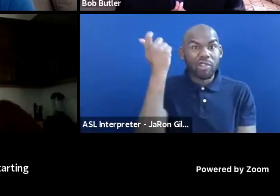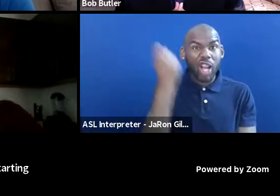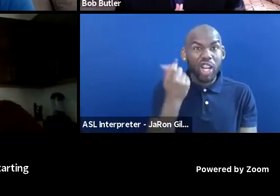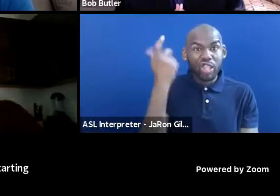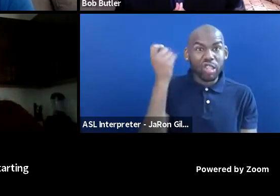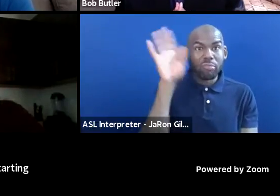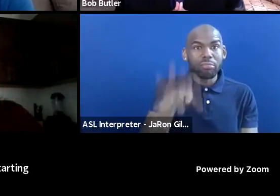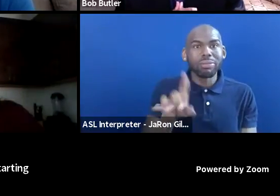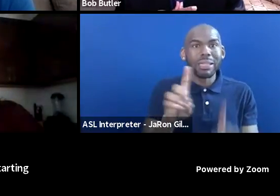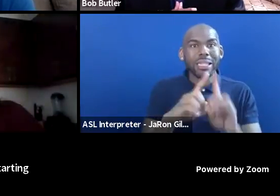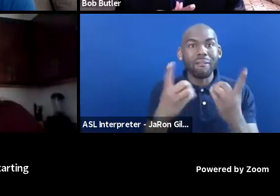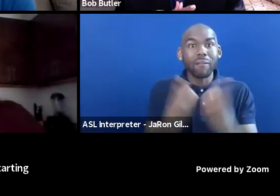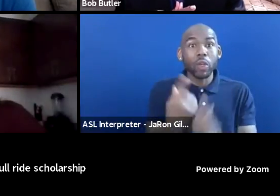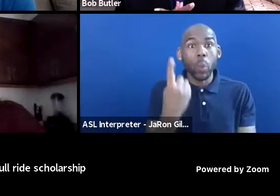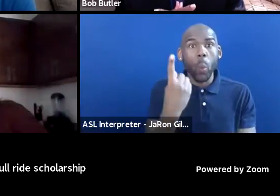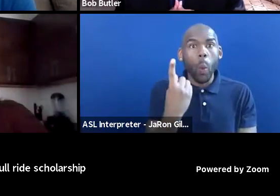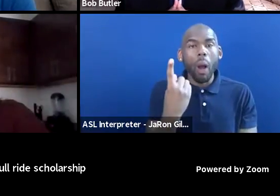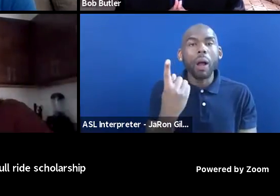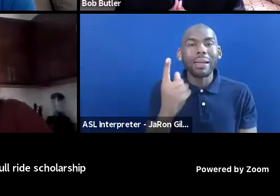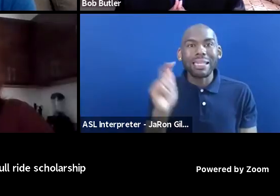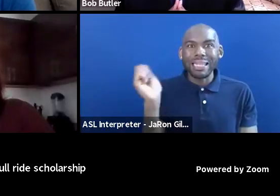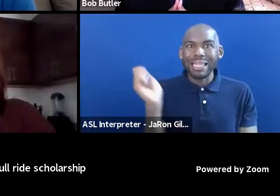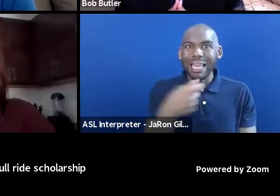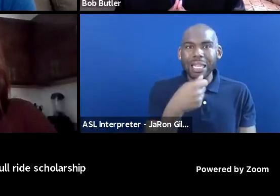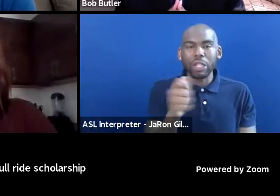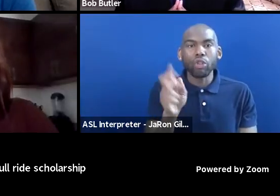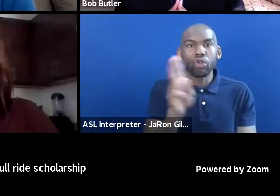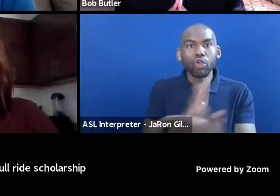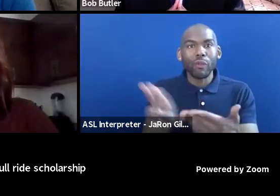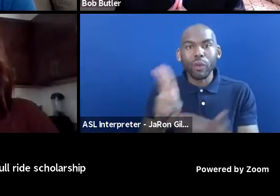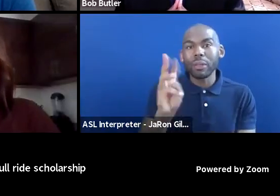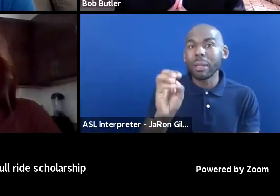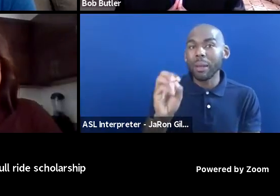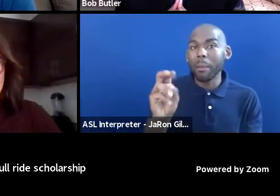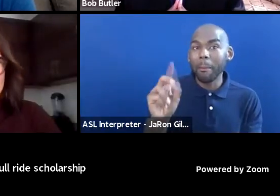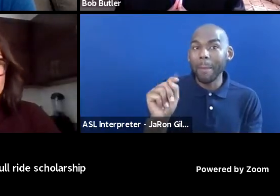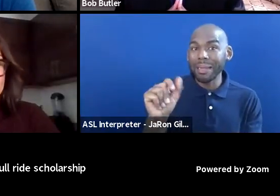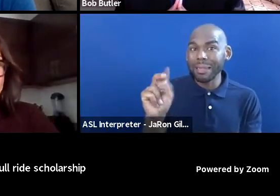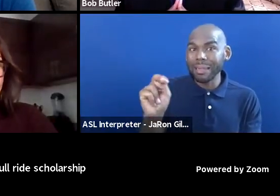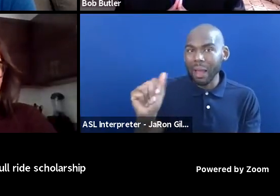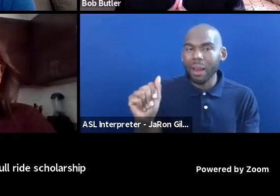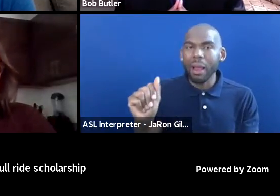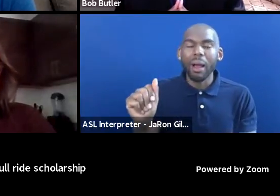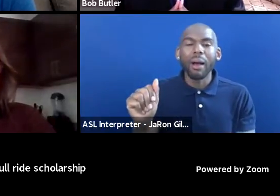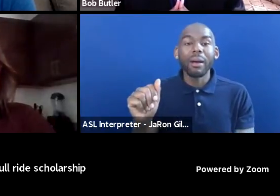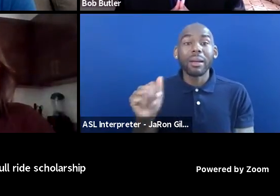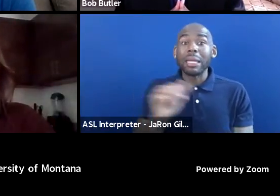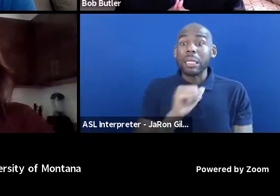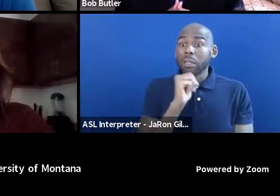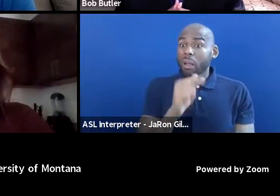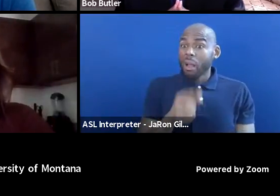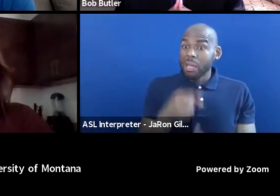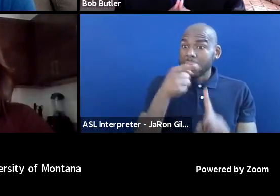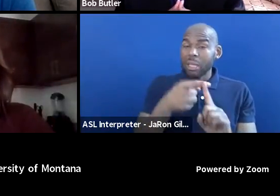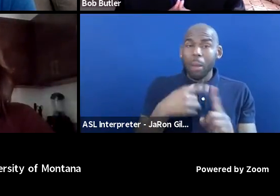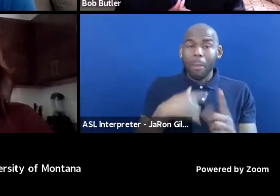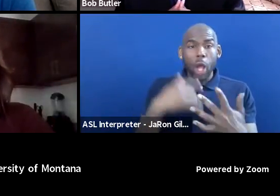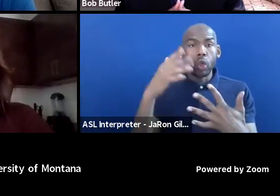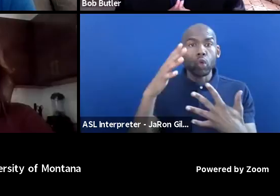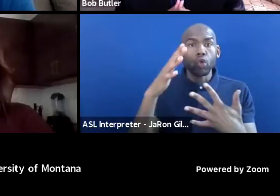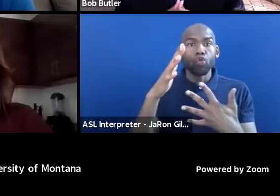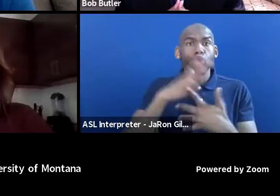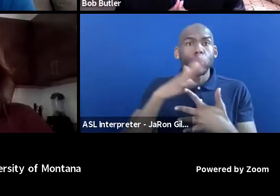I tennis at the University of Montana, Big Sky Country. And it wasn't really until my junior year that